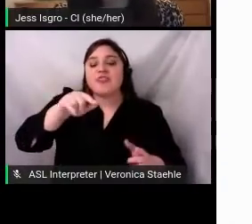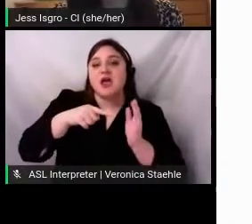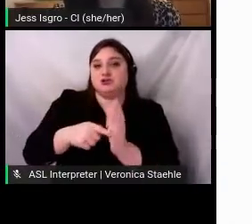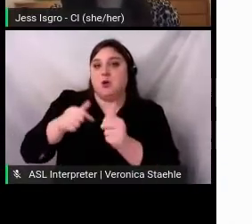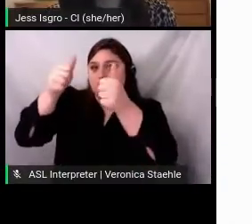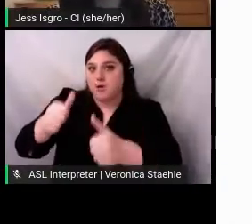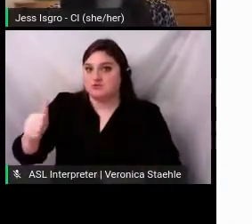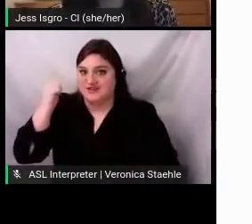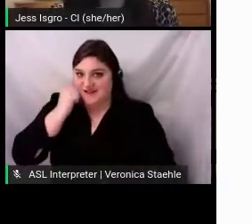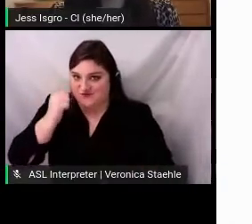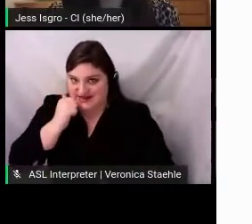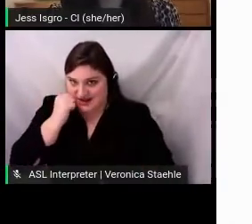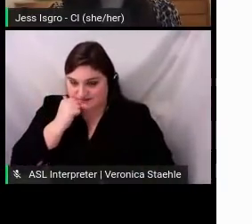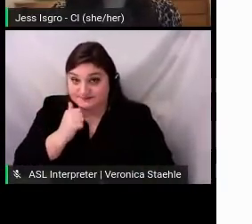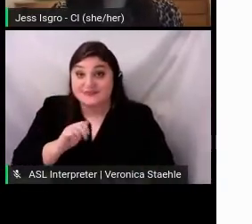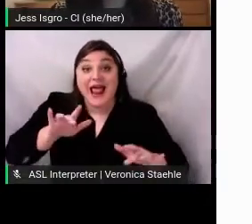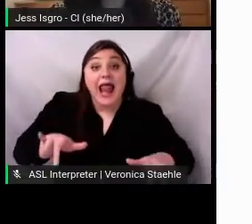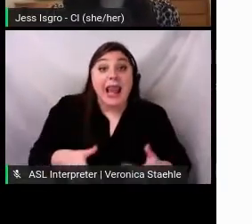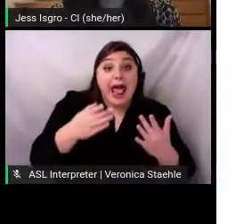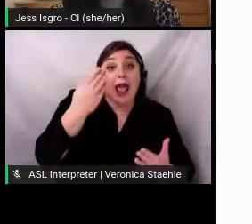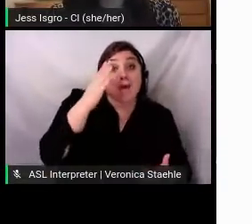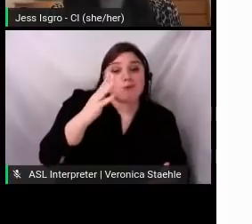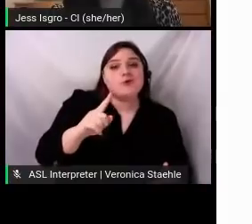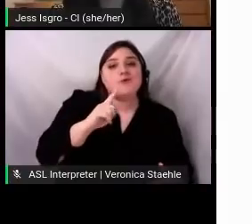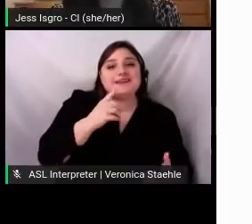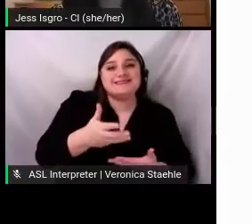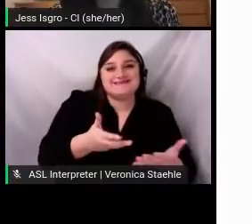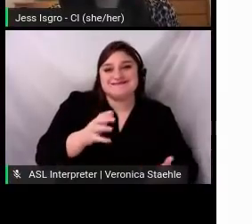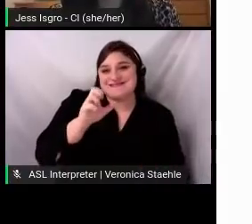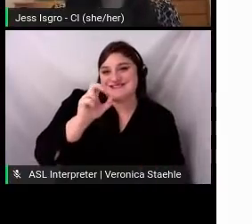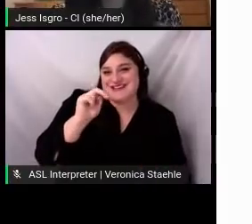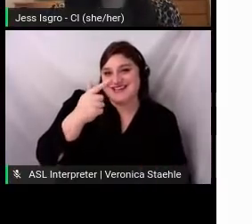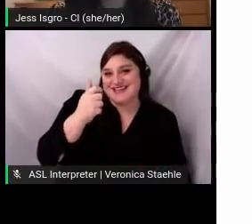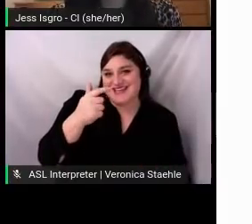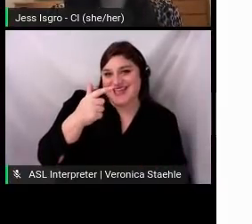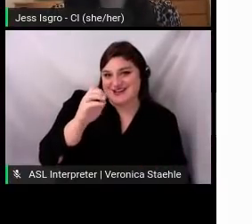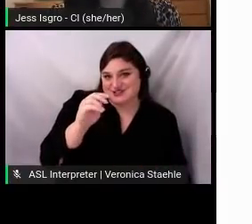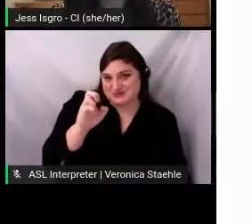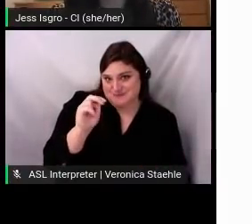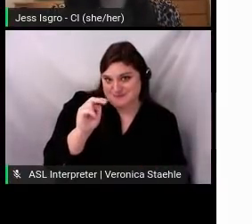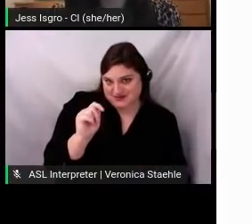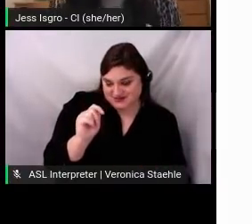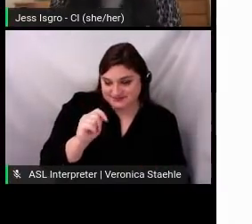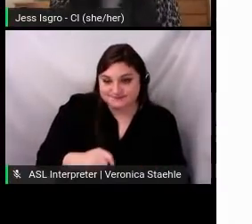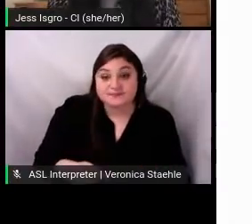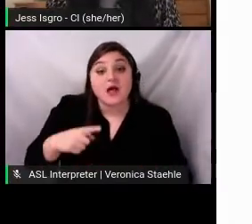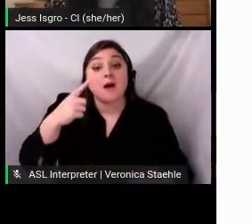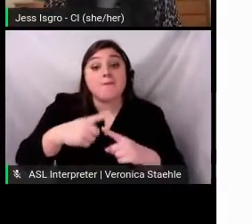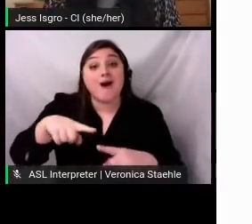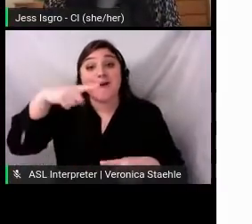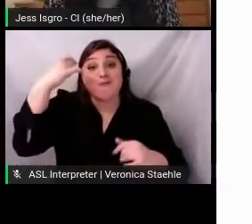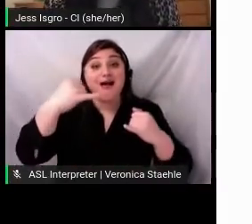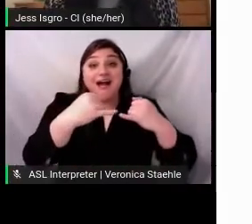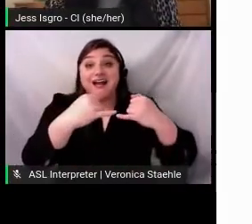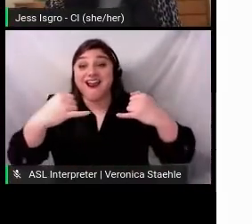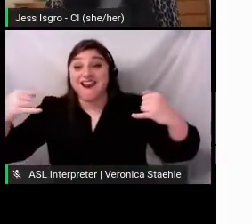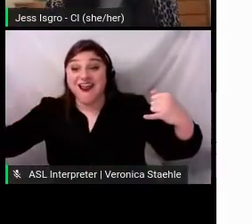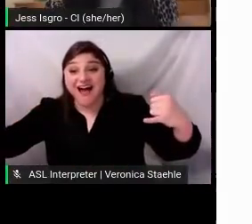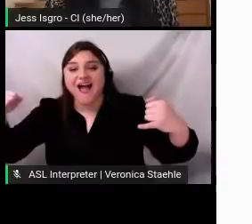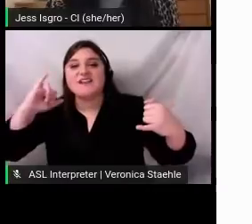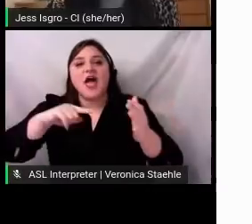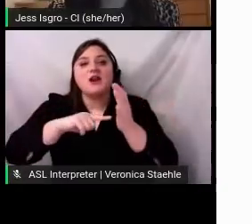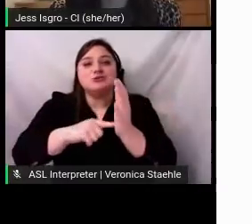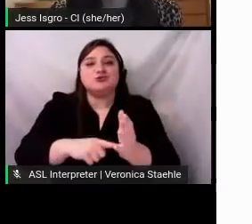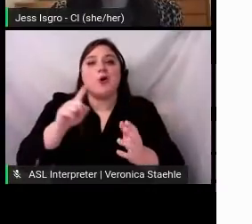blue line is showing engagement rate, and that black line in the middle is showing us that from digging into some of the data here, we see that the most consistent engagement is coming